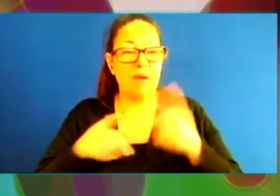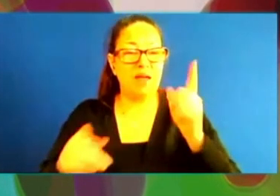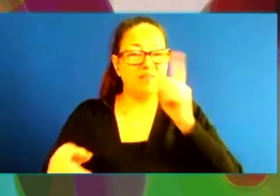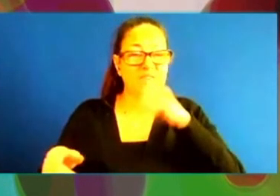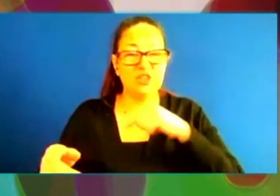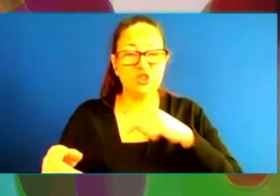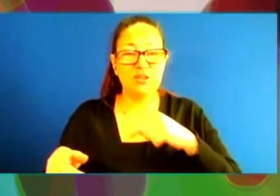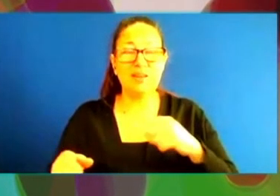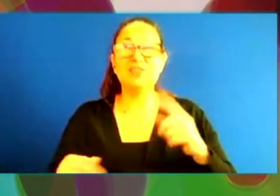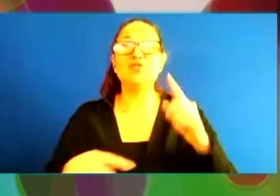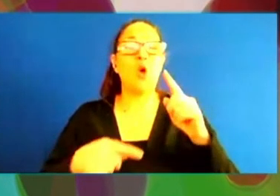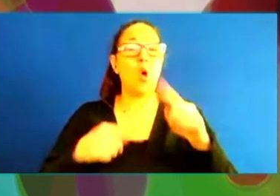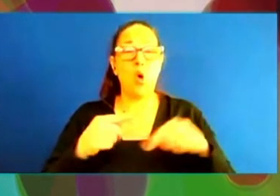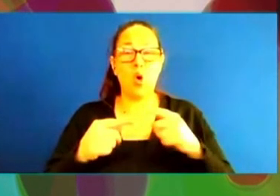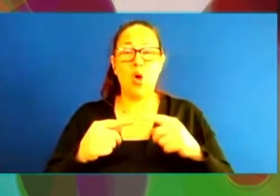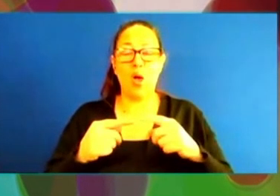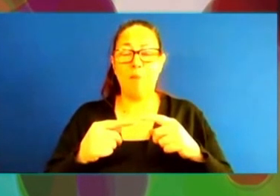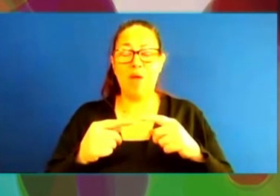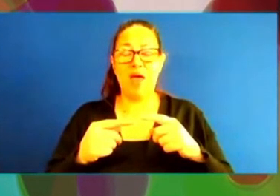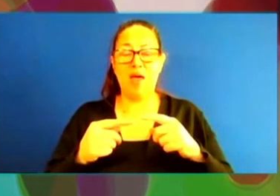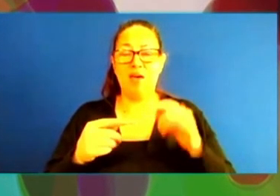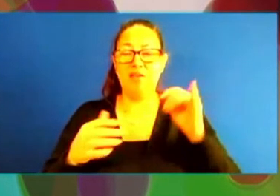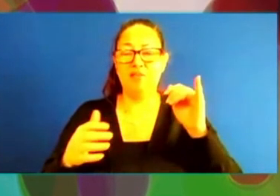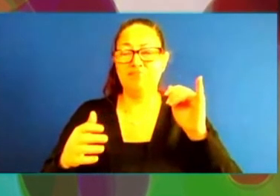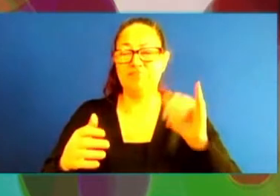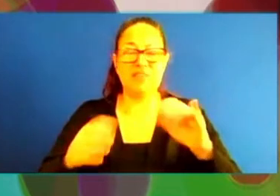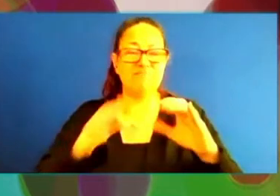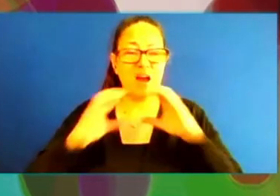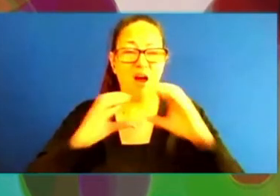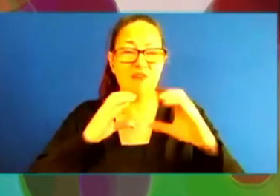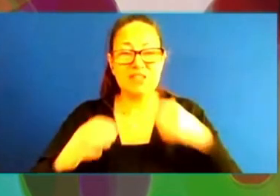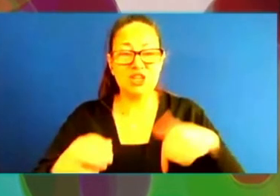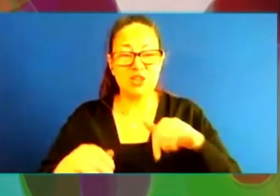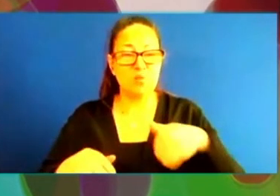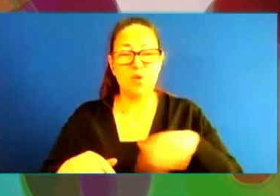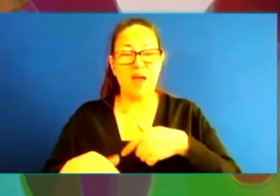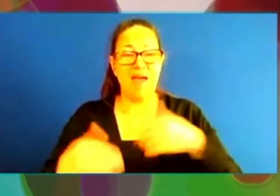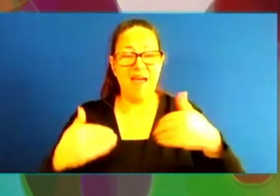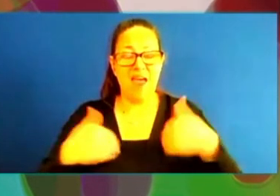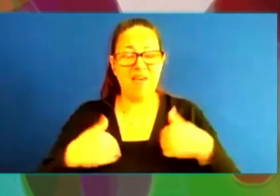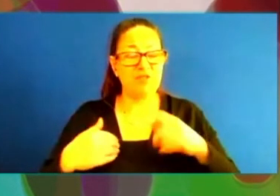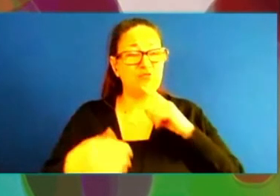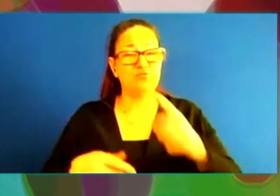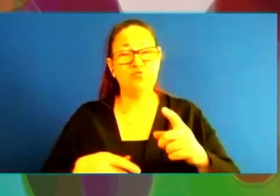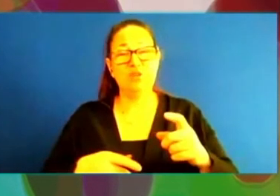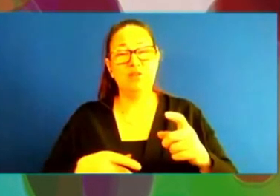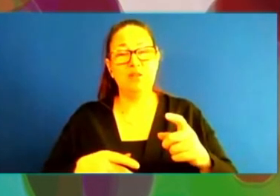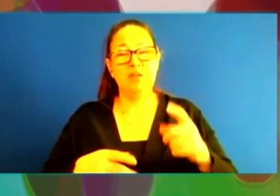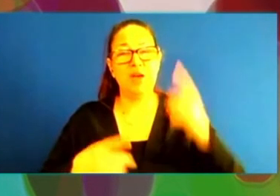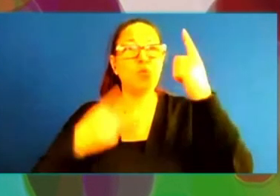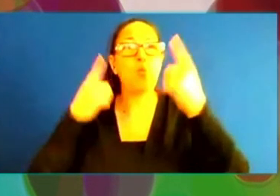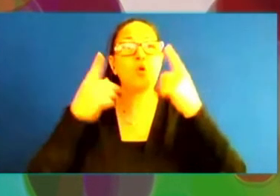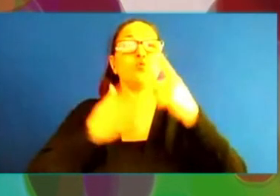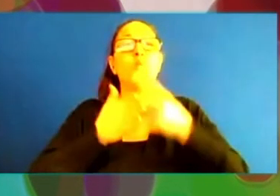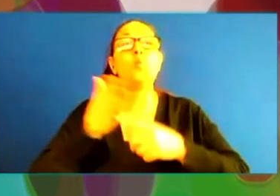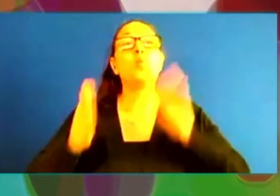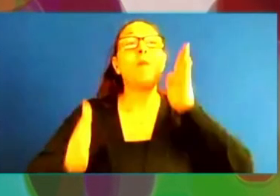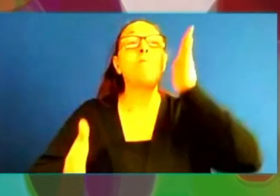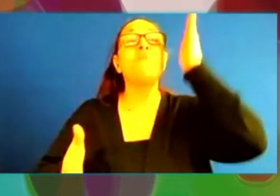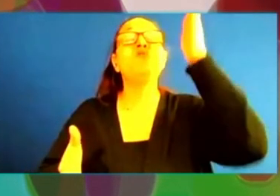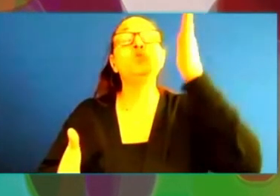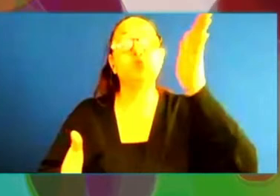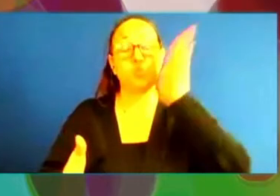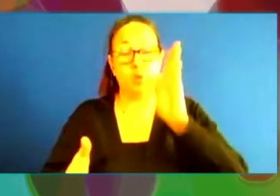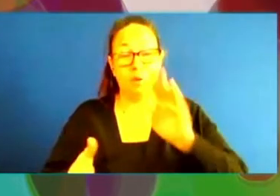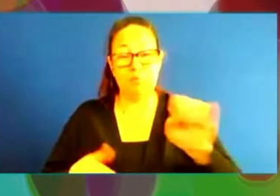that it's always been part of like the conversation that we're having. And as Jonathan stated, it's a legacy of wondering what Black futures will be like, and